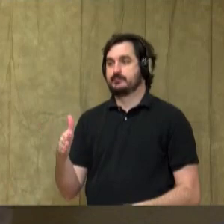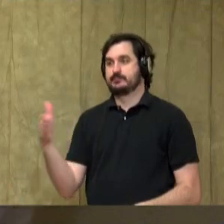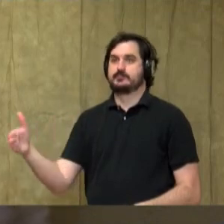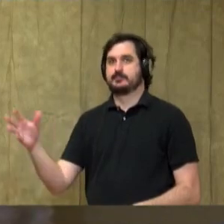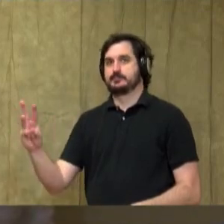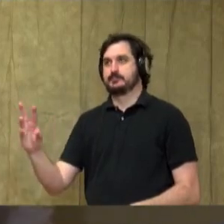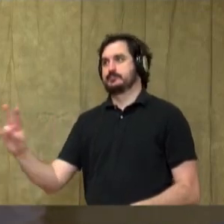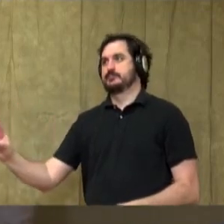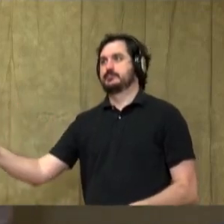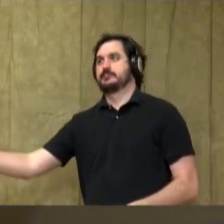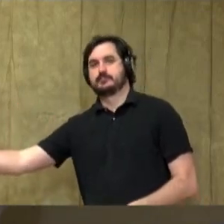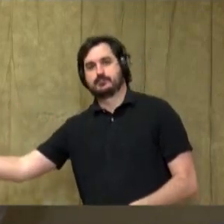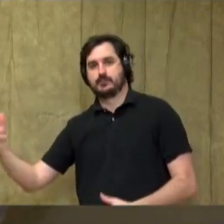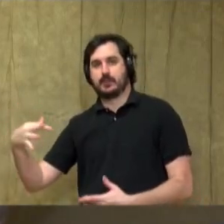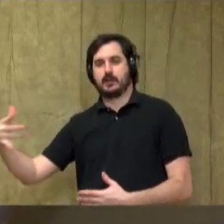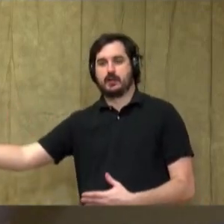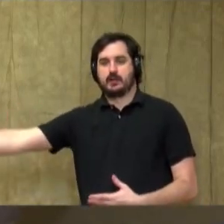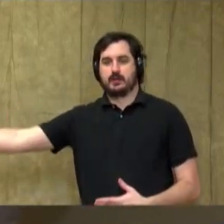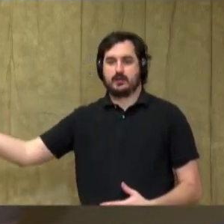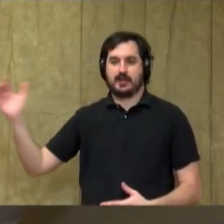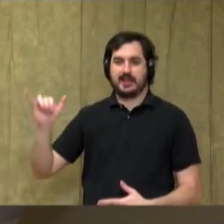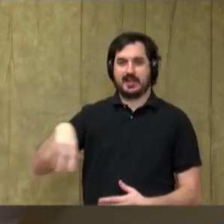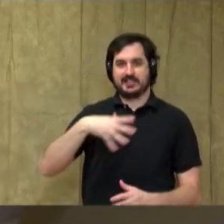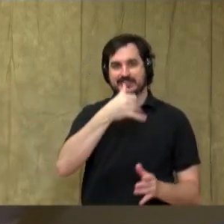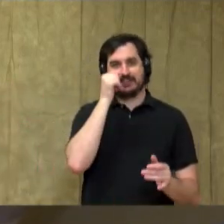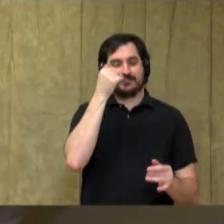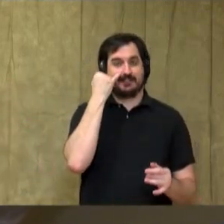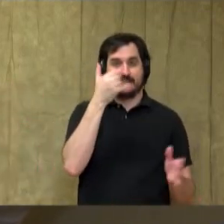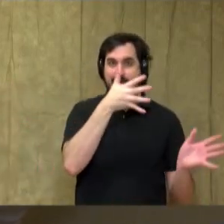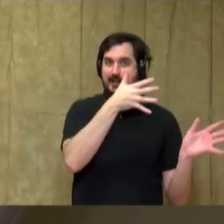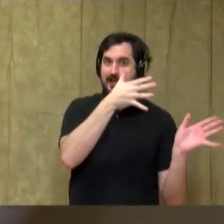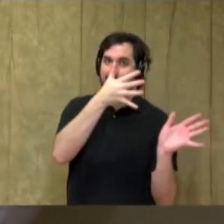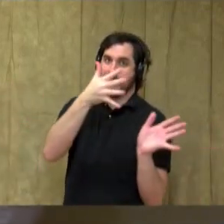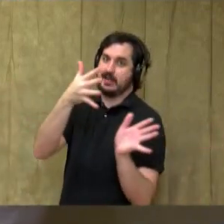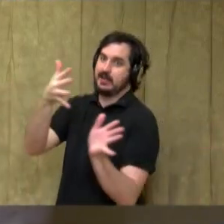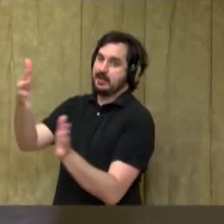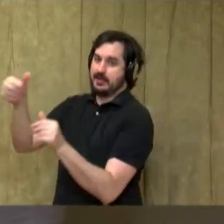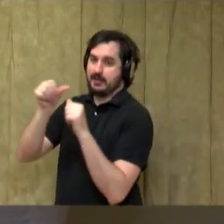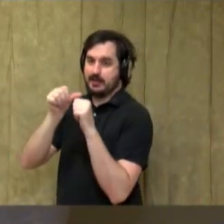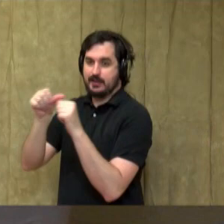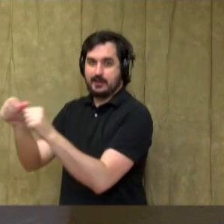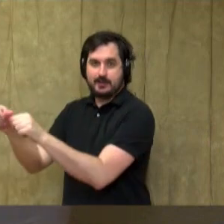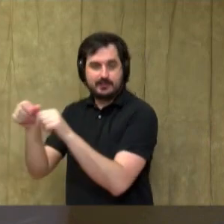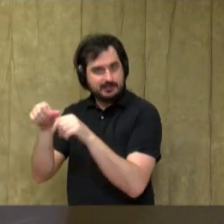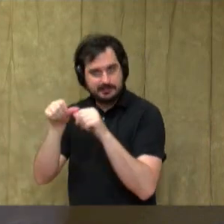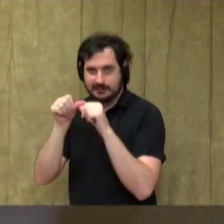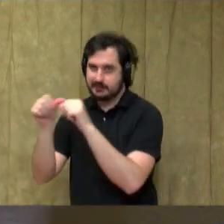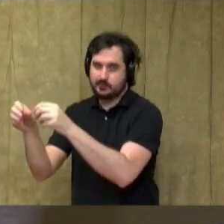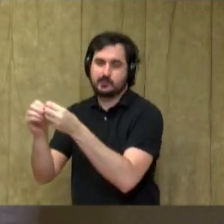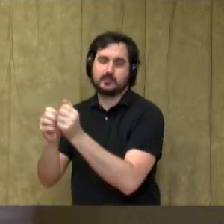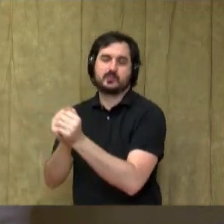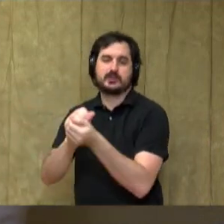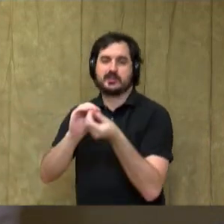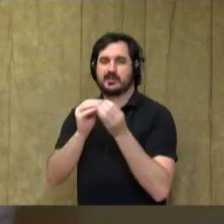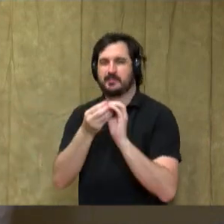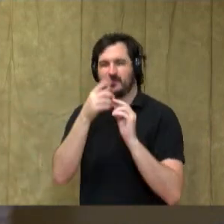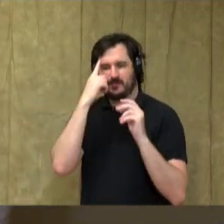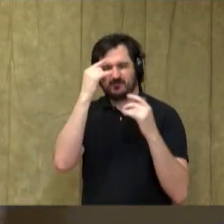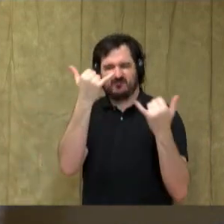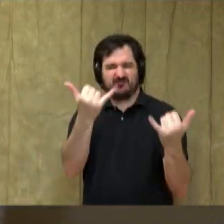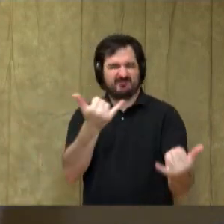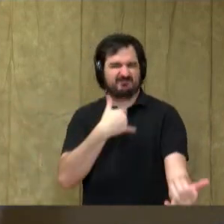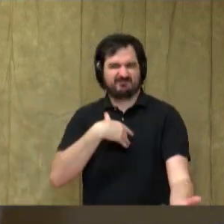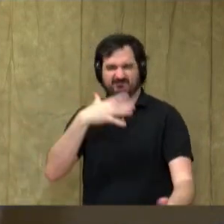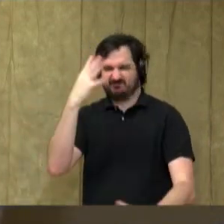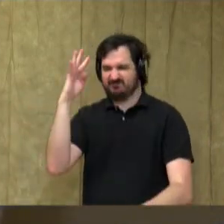would continue to go. If this grid kept going, we would continue with our numbers. But for right now, we're going to stop